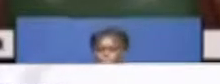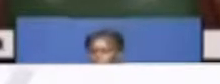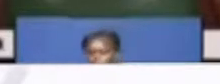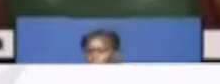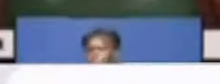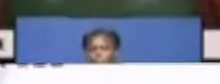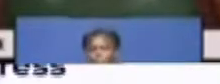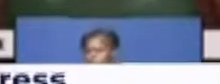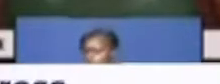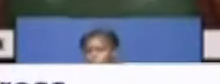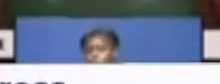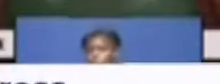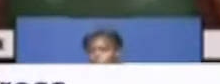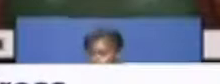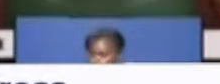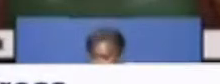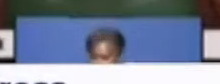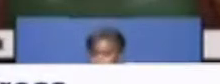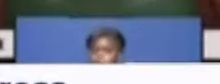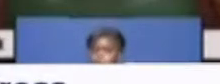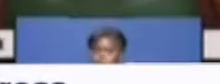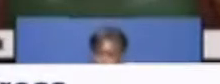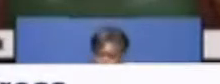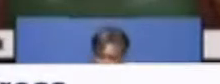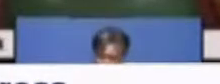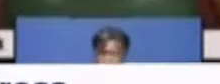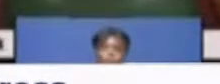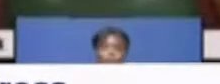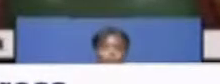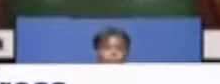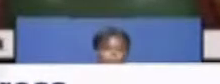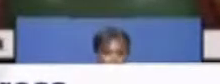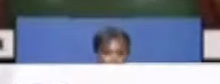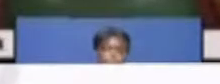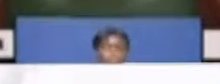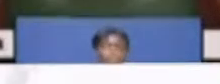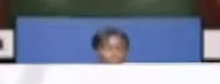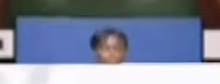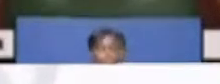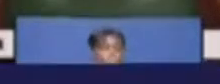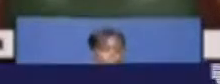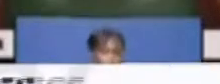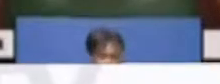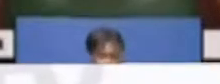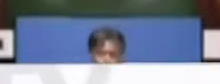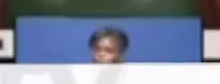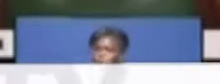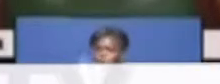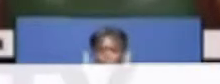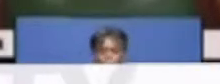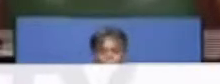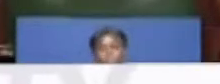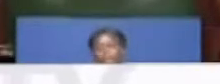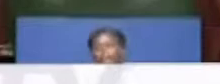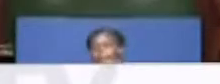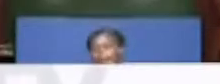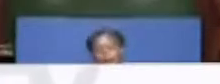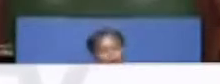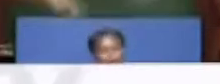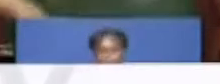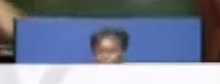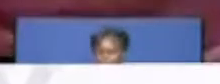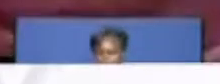ensure that, notwithstanding the severity of the winds of drought, that no Kenyan will die of hunger.